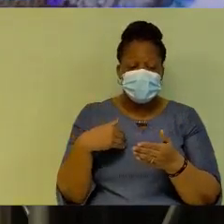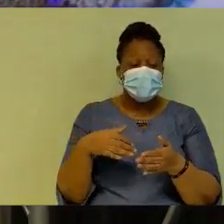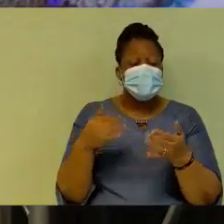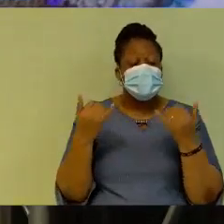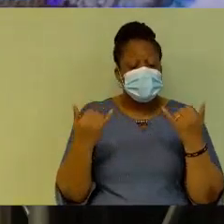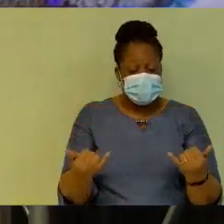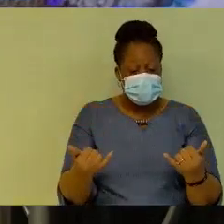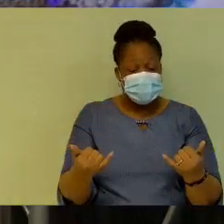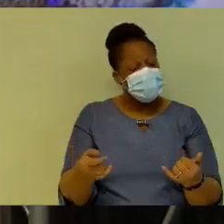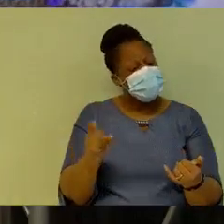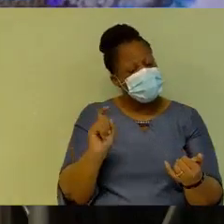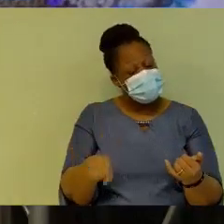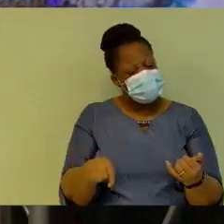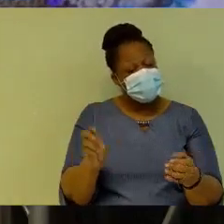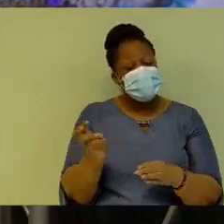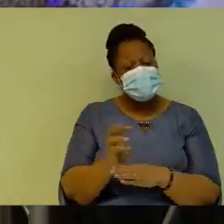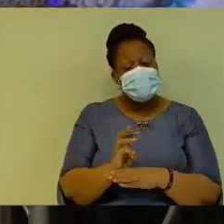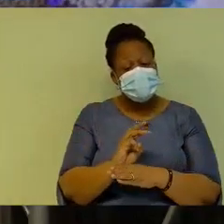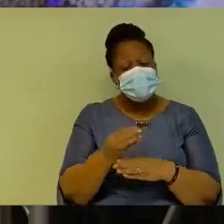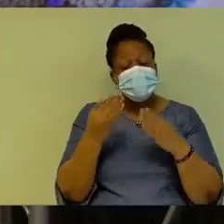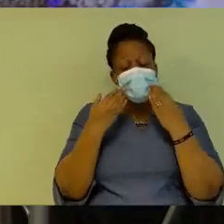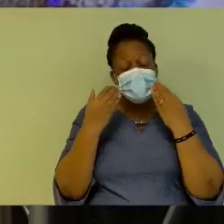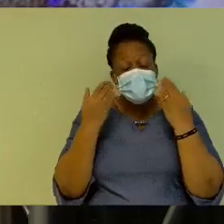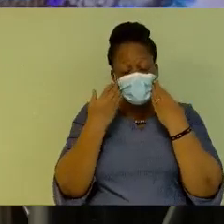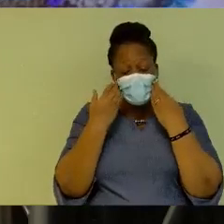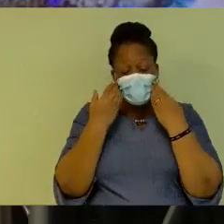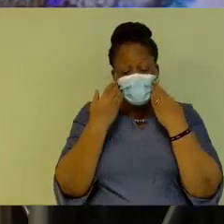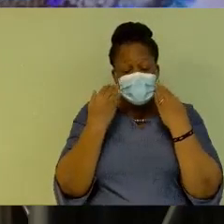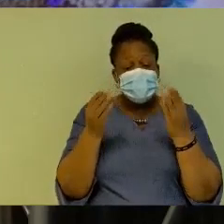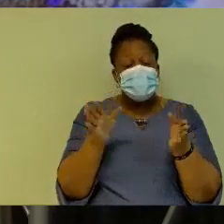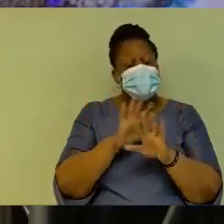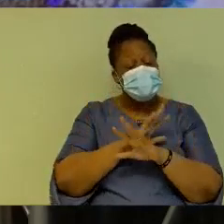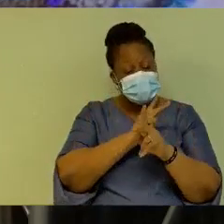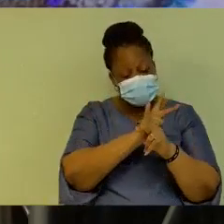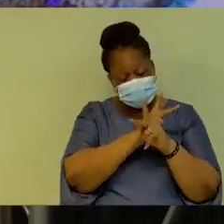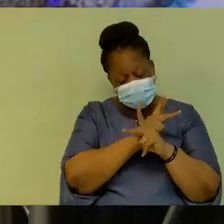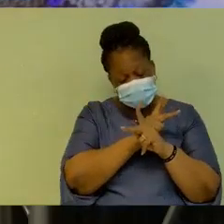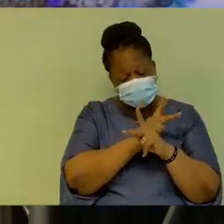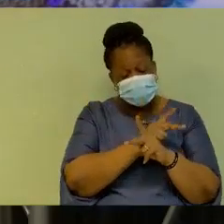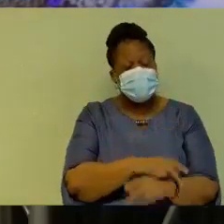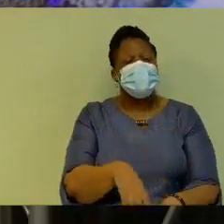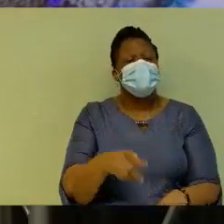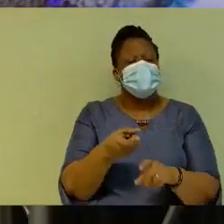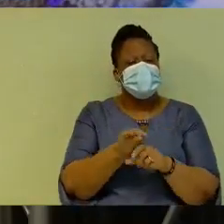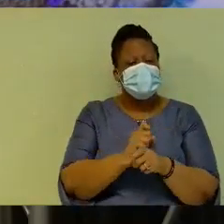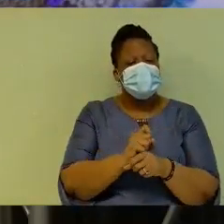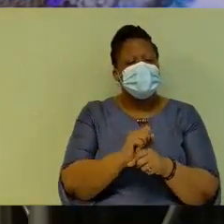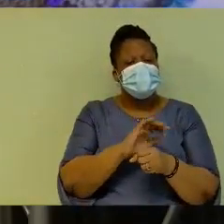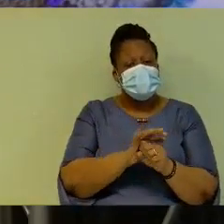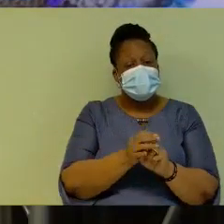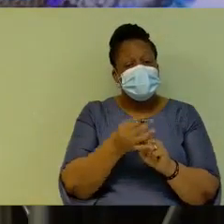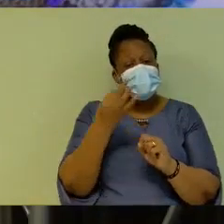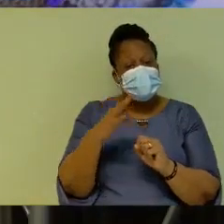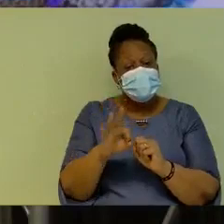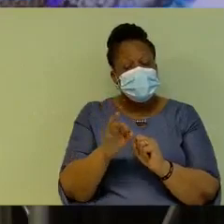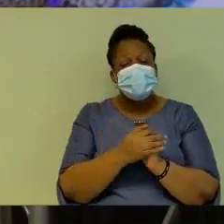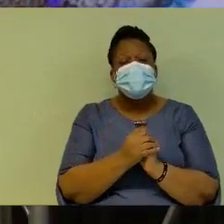masks as important to prevent the transmission of the COVID disease. And so